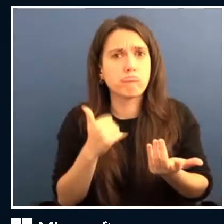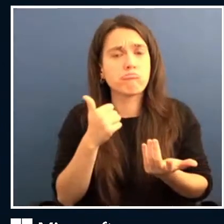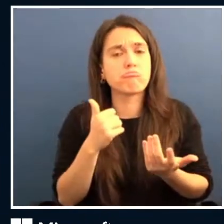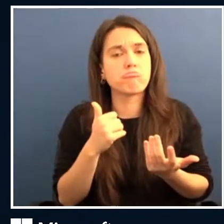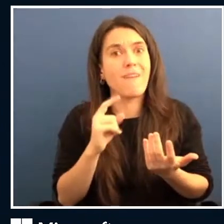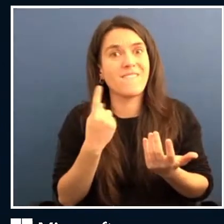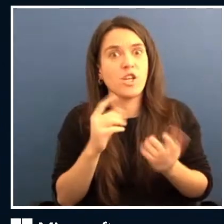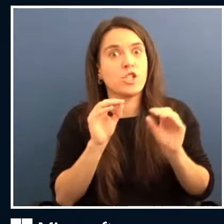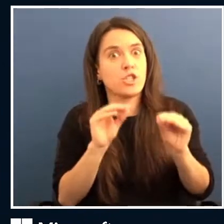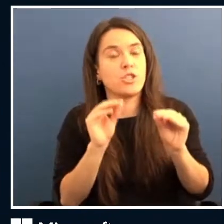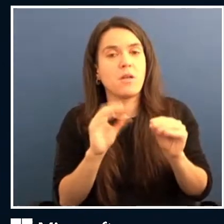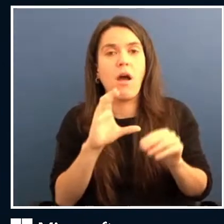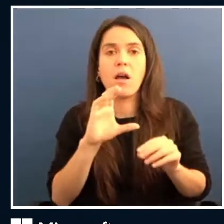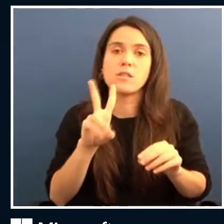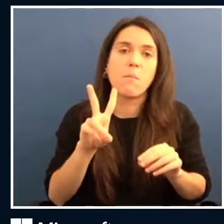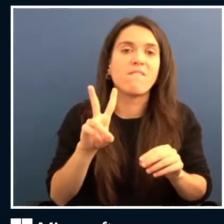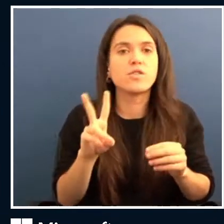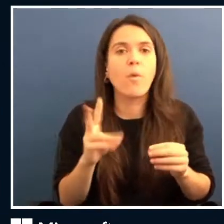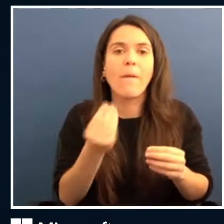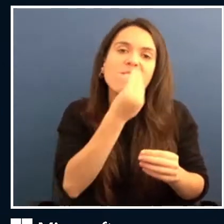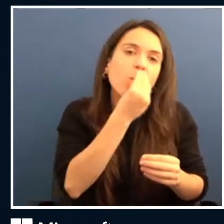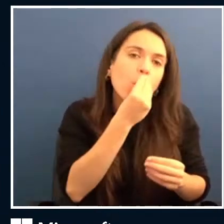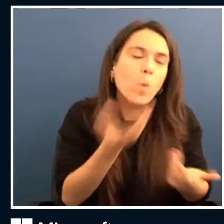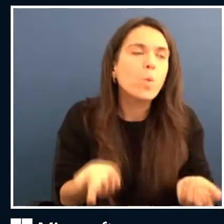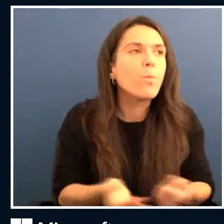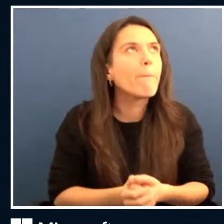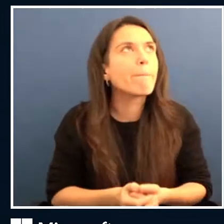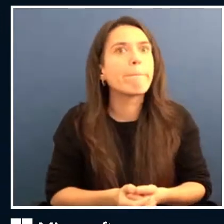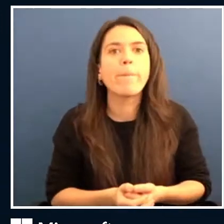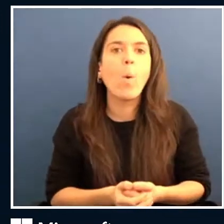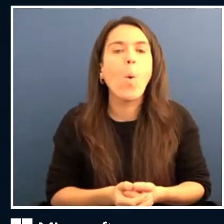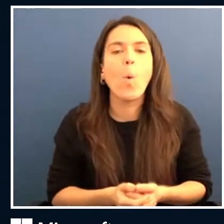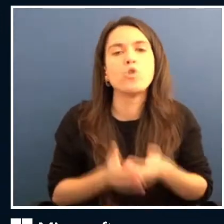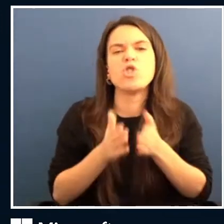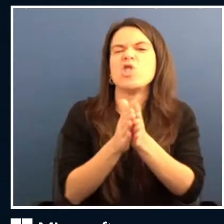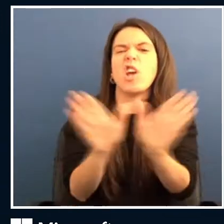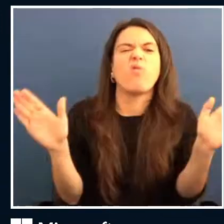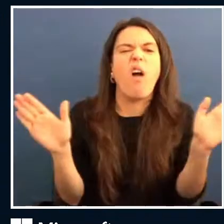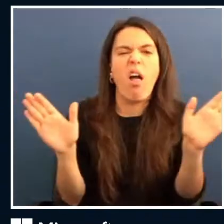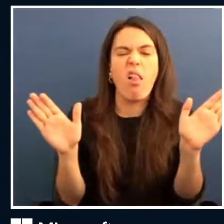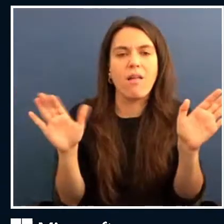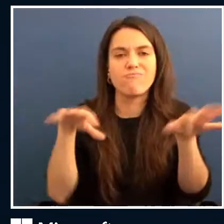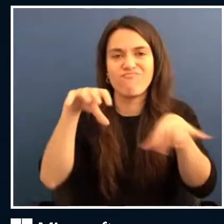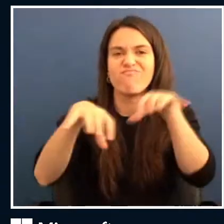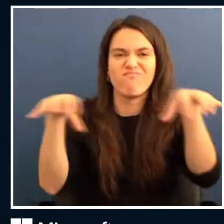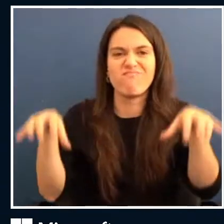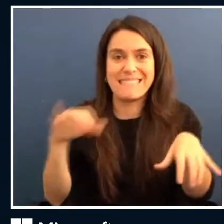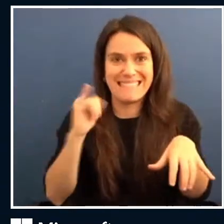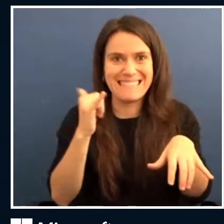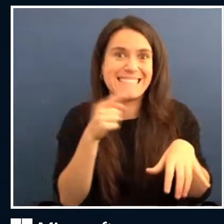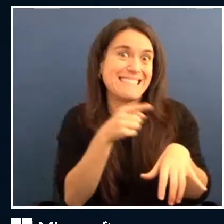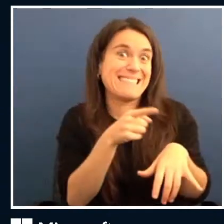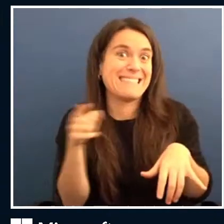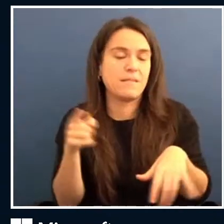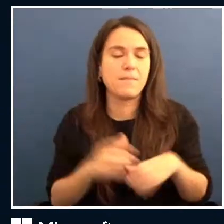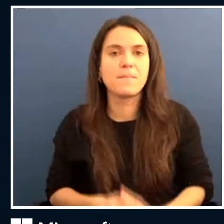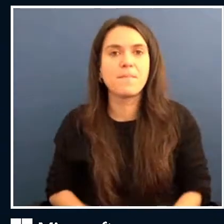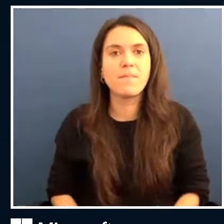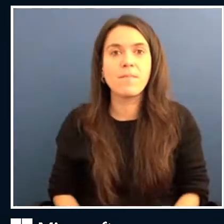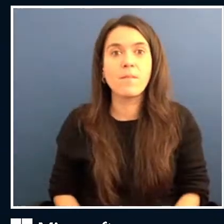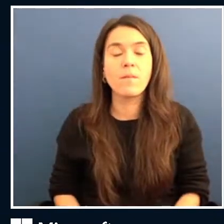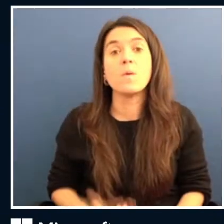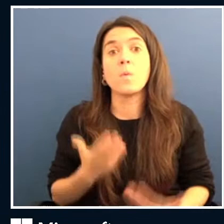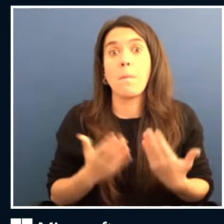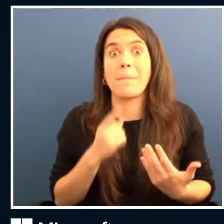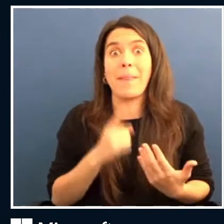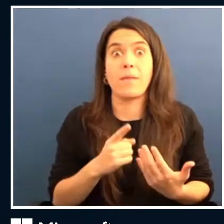going to classify, food or like general objects? And there are a few options. So for those kind of options, it works pretty